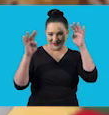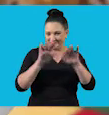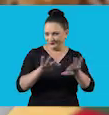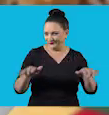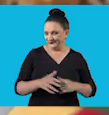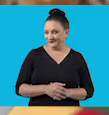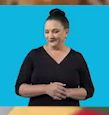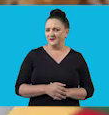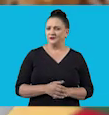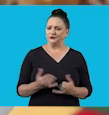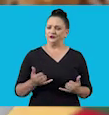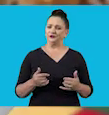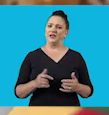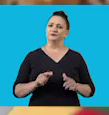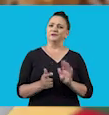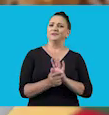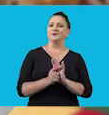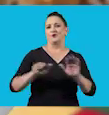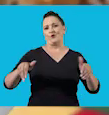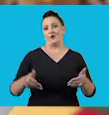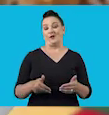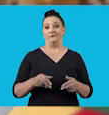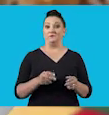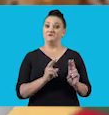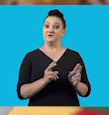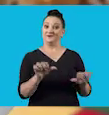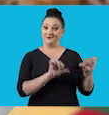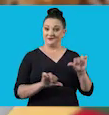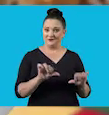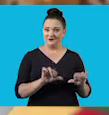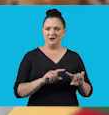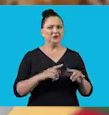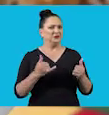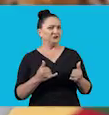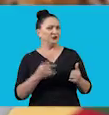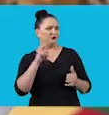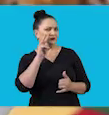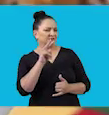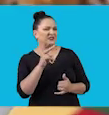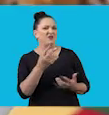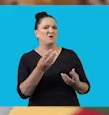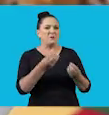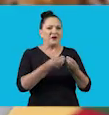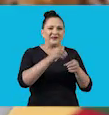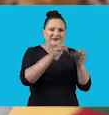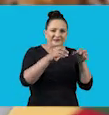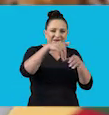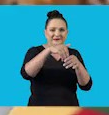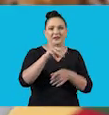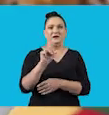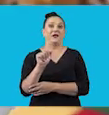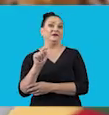Hello learners and welcome to a lesson today of Natural Sciences. So today we're going to be dealing with the particle model of matter. But